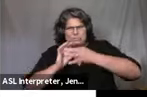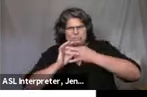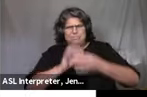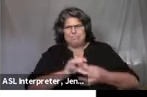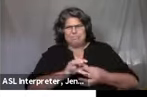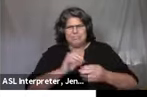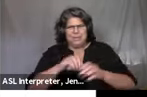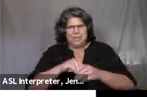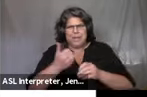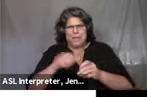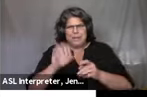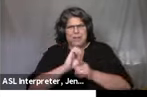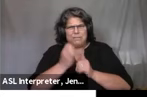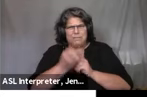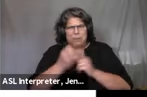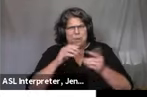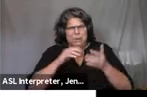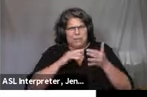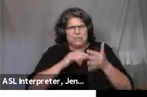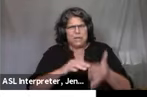environmental studies?